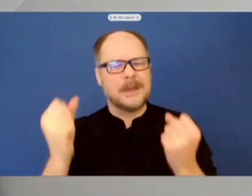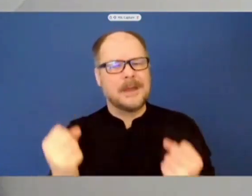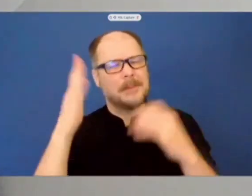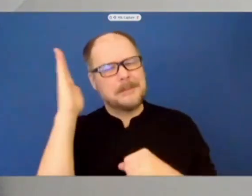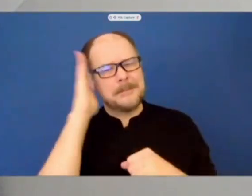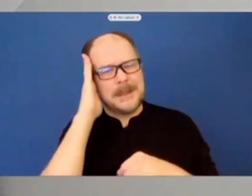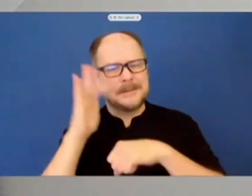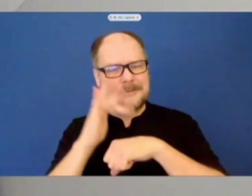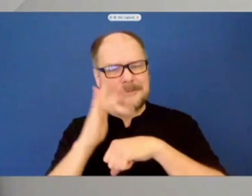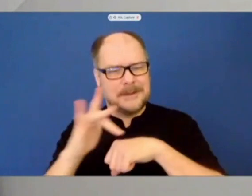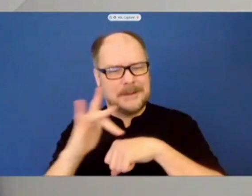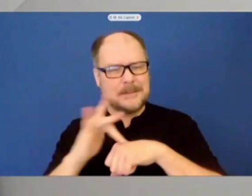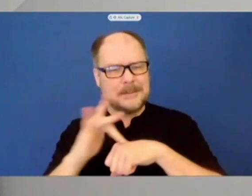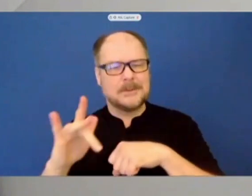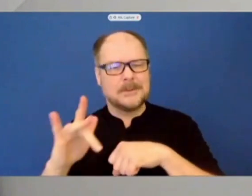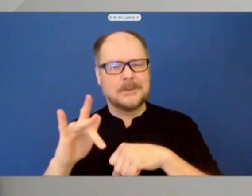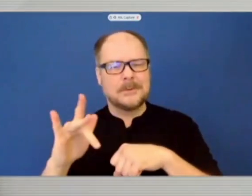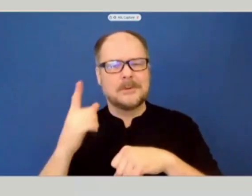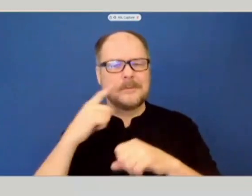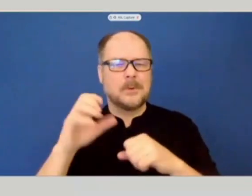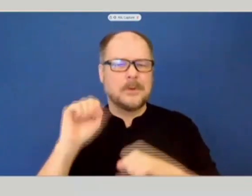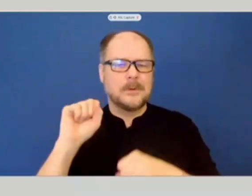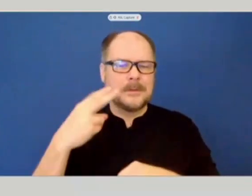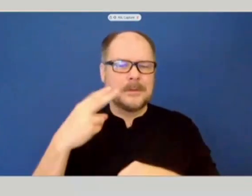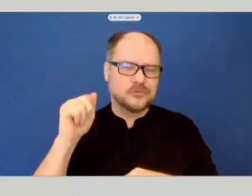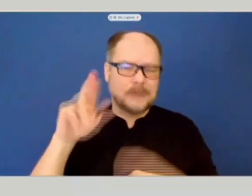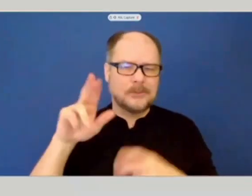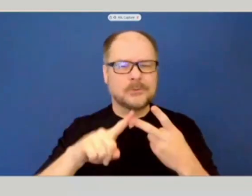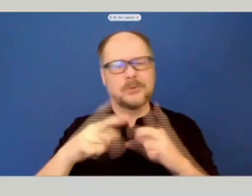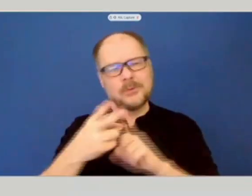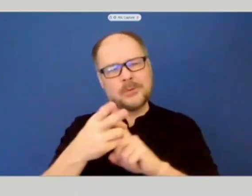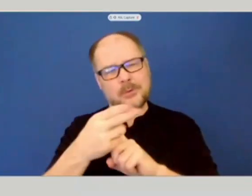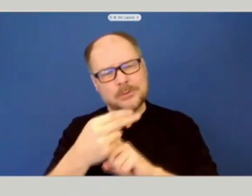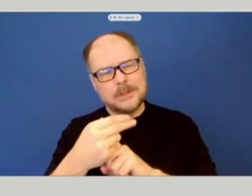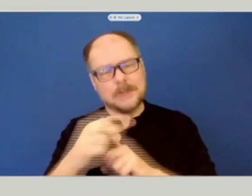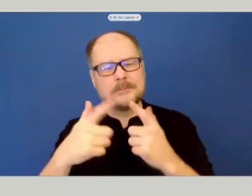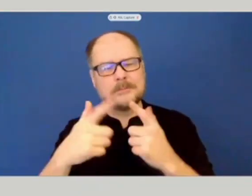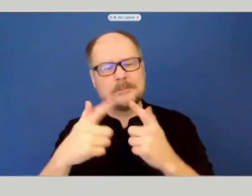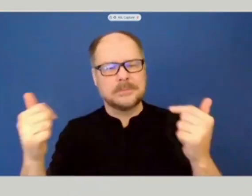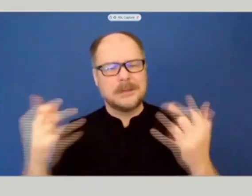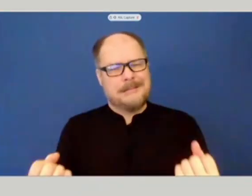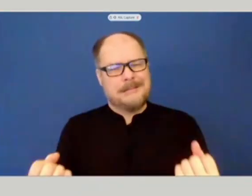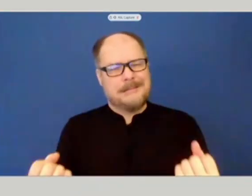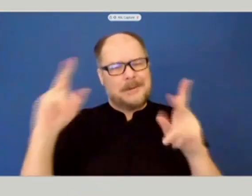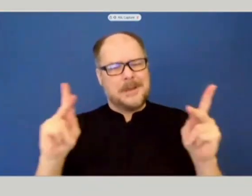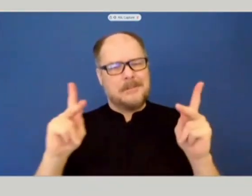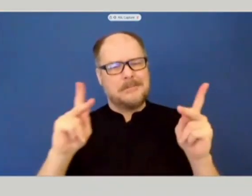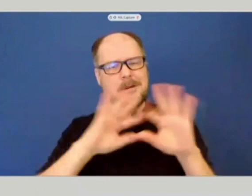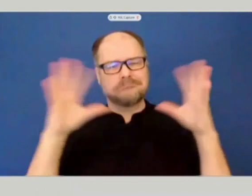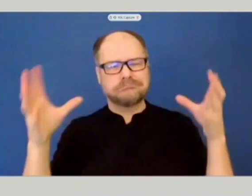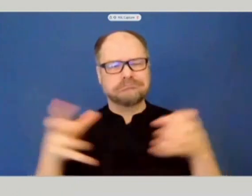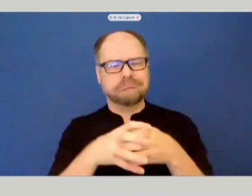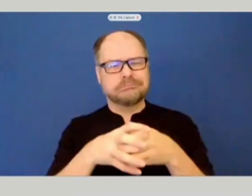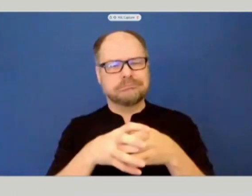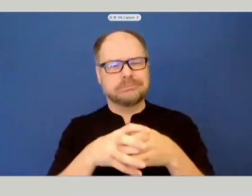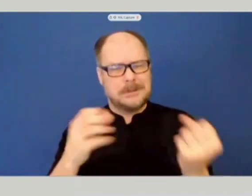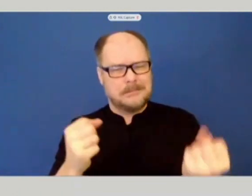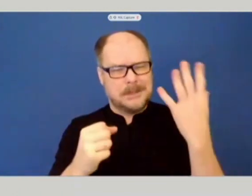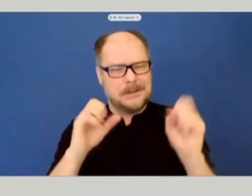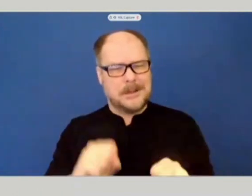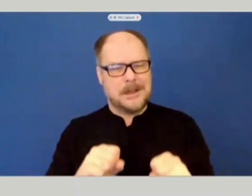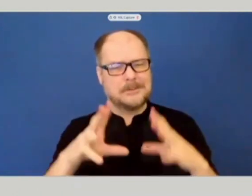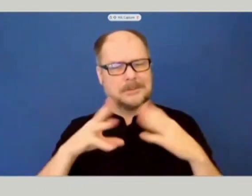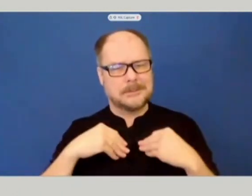you have between the shelters and the hotels and everything else? Like, how many people can you actually put into these places?